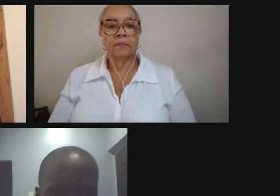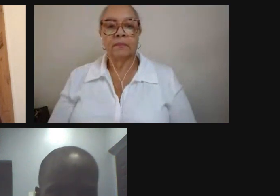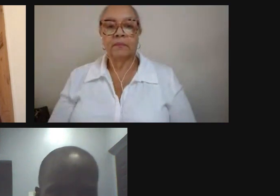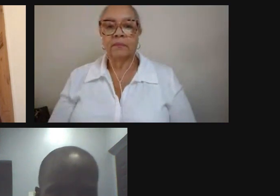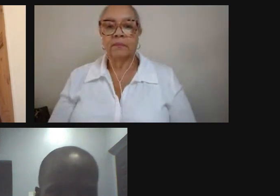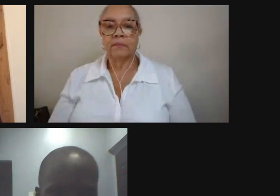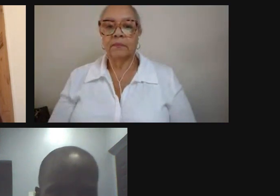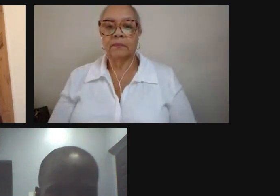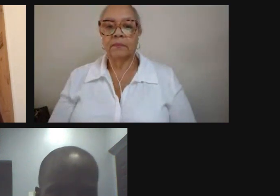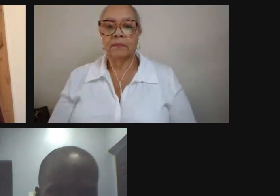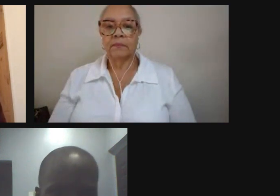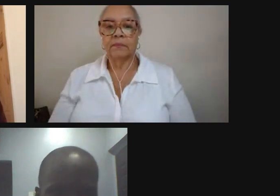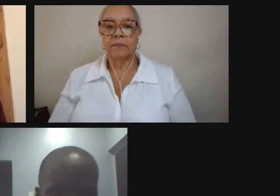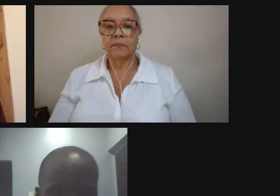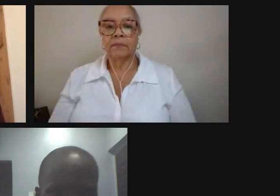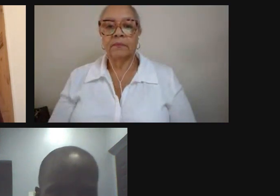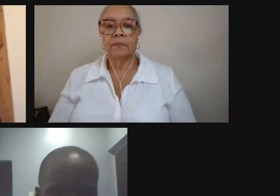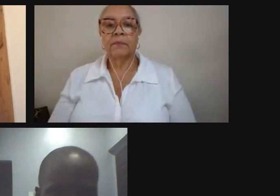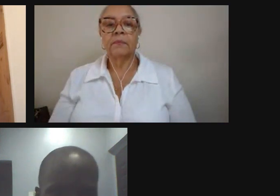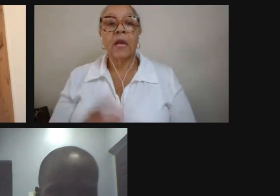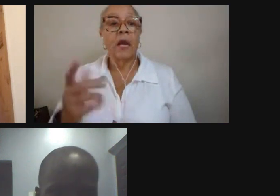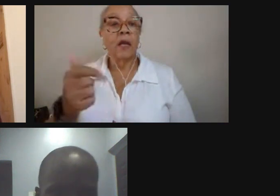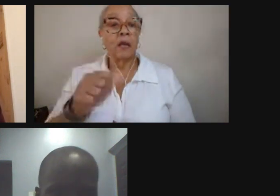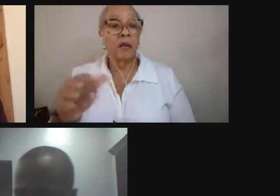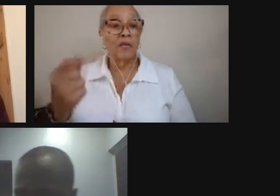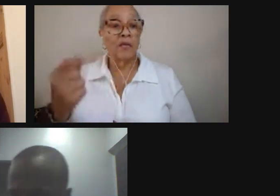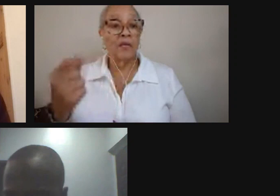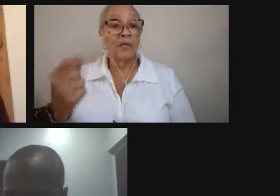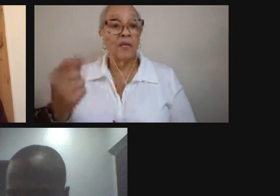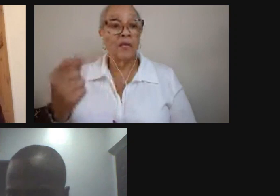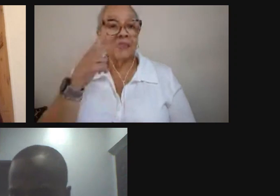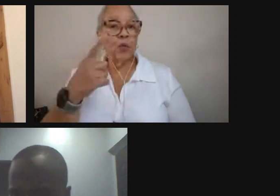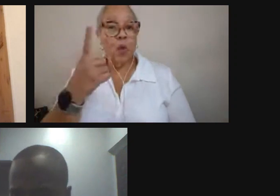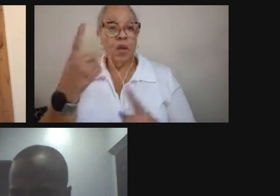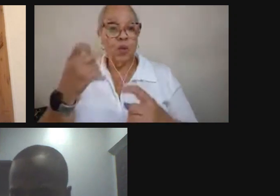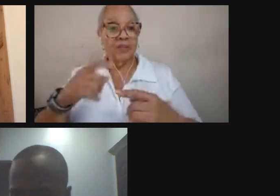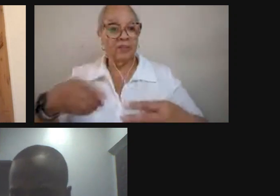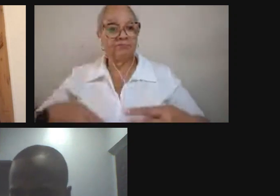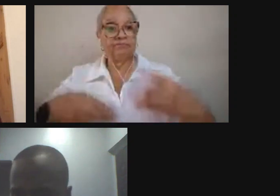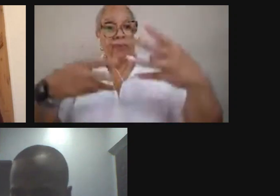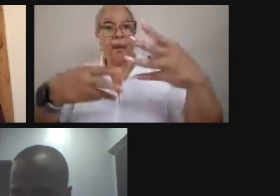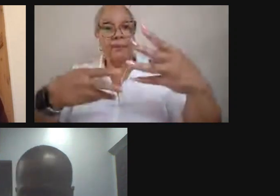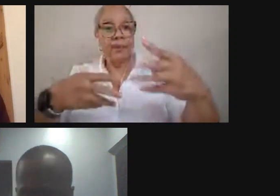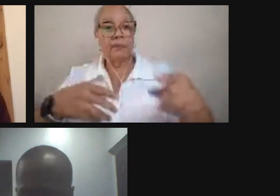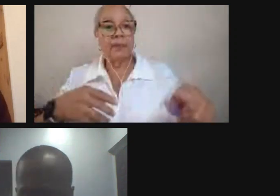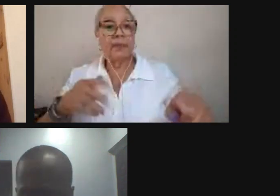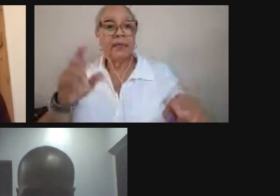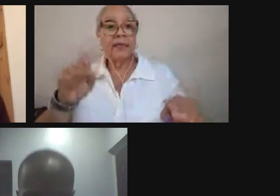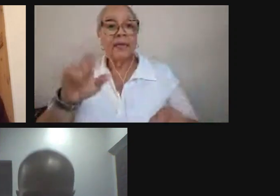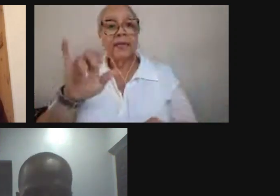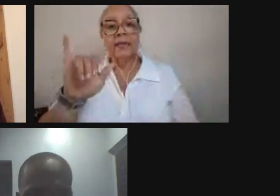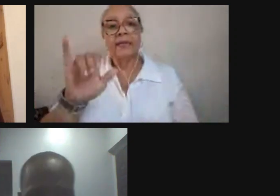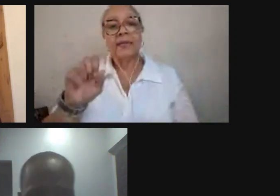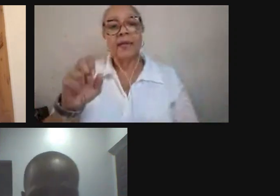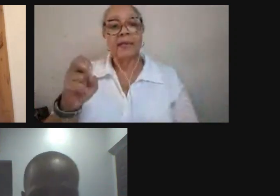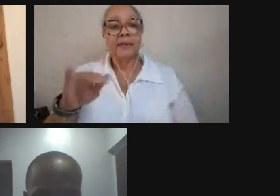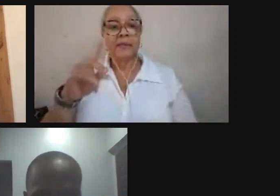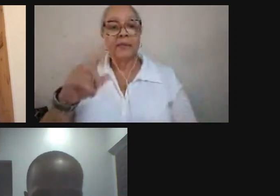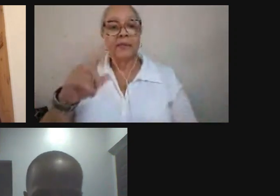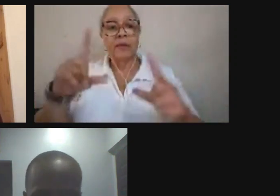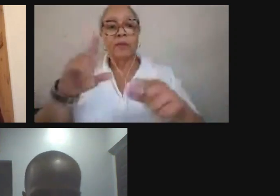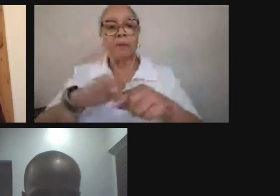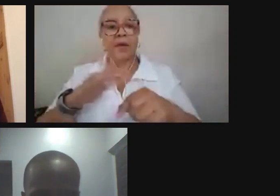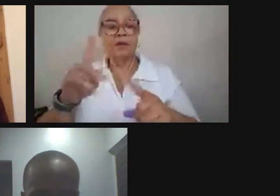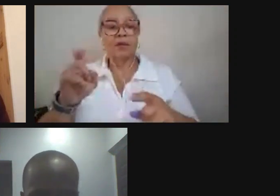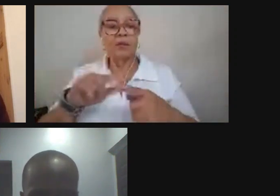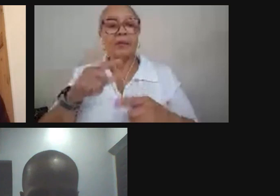Do we have any other question? I can see one came up actually from Yasin. It comes up on my screen, which was just a